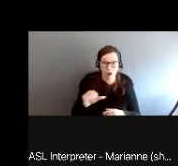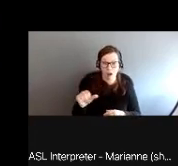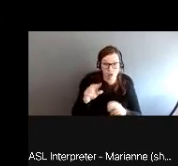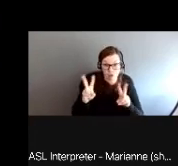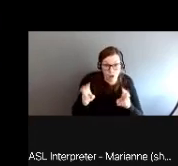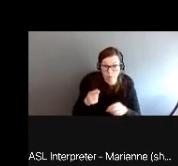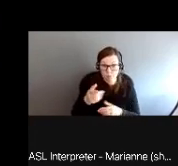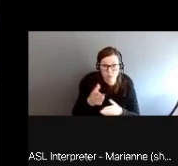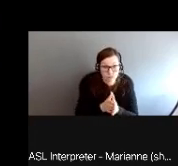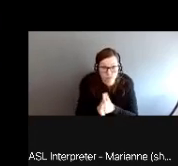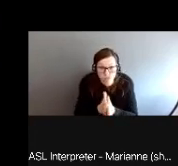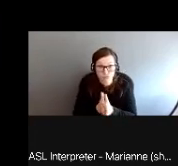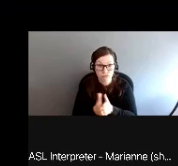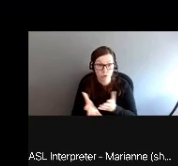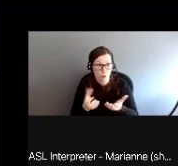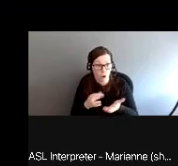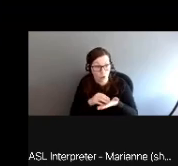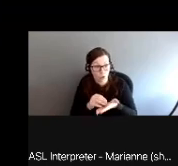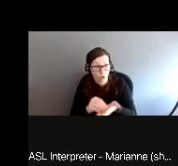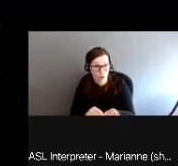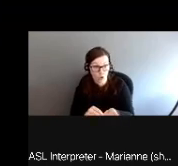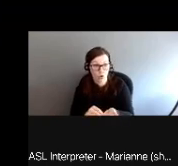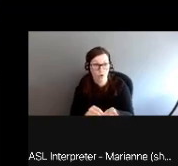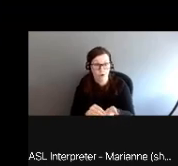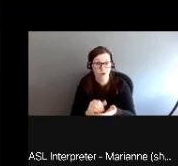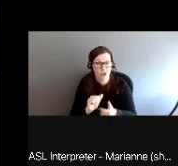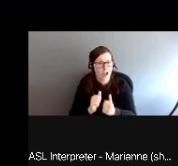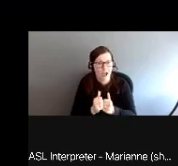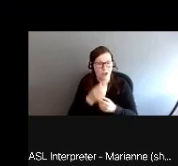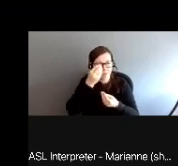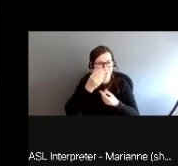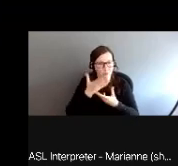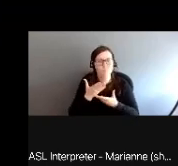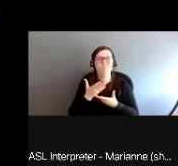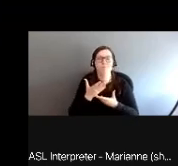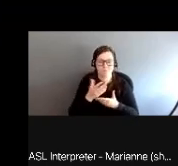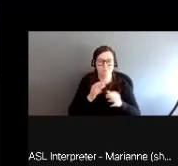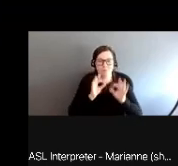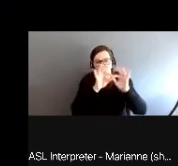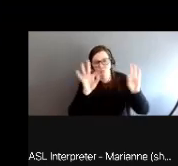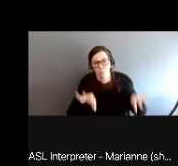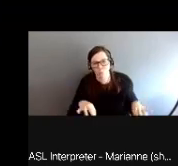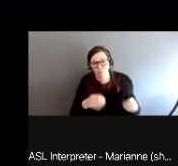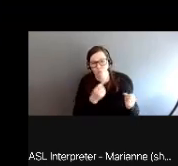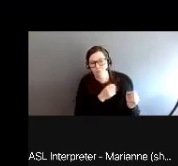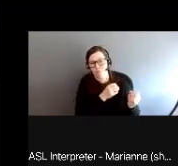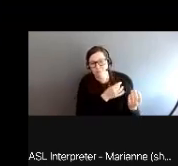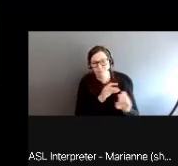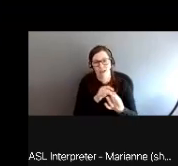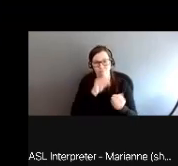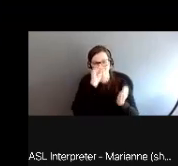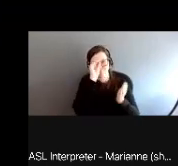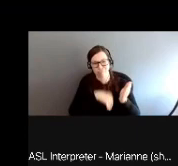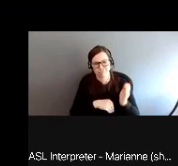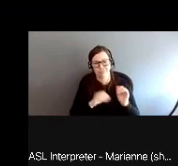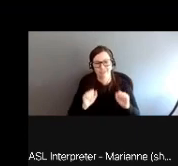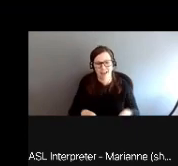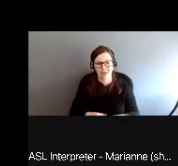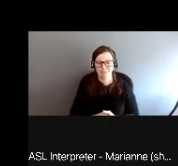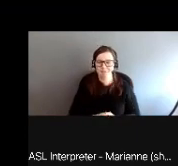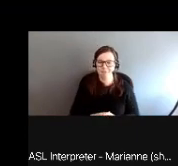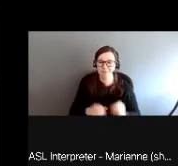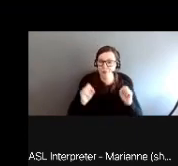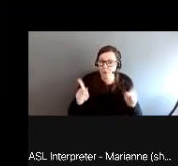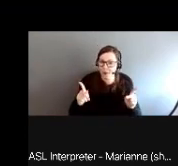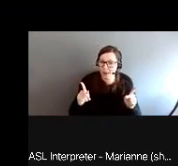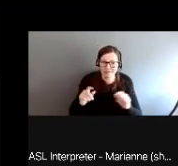in. So the Google form is a way to connect with us and let us know what else can we do to help. Okay, that's it for us. We